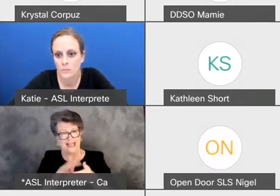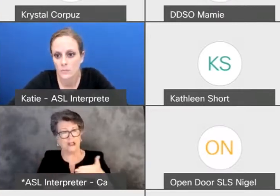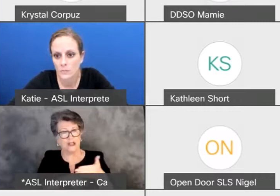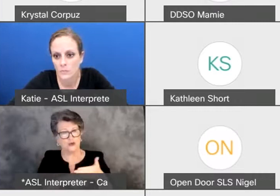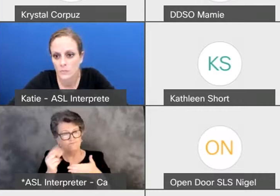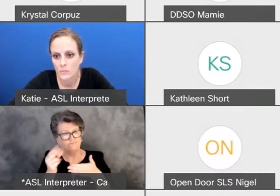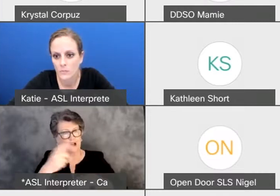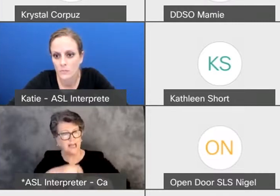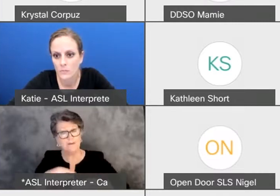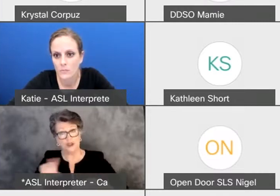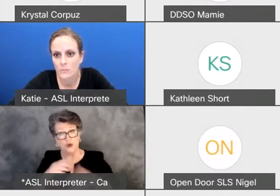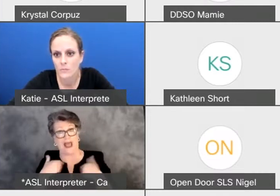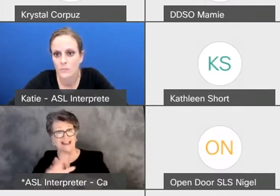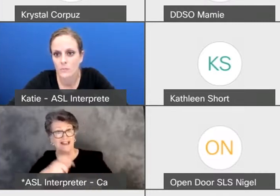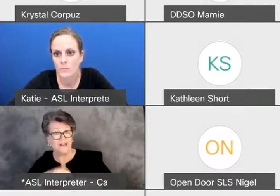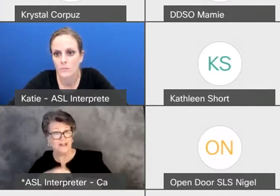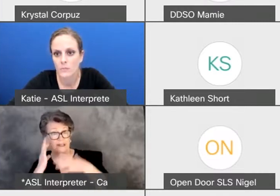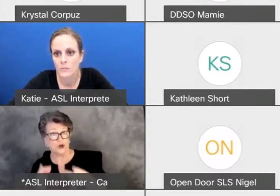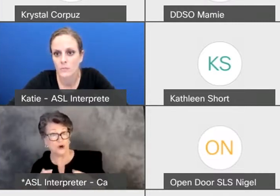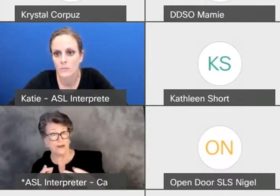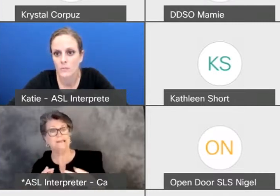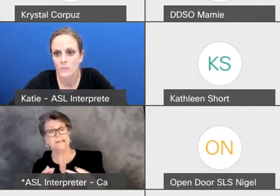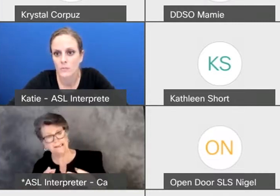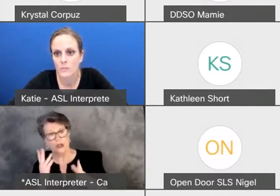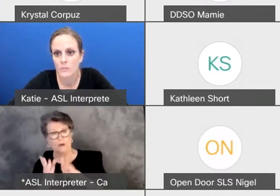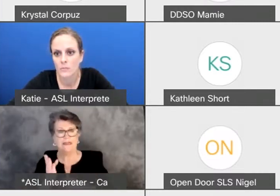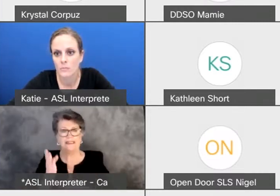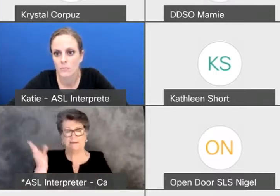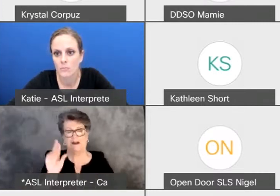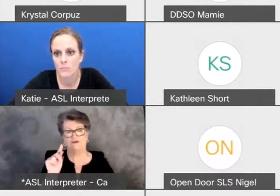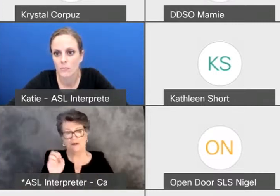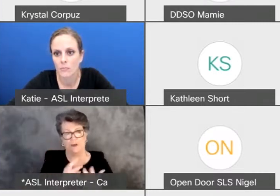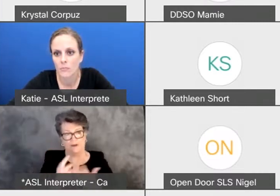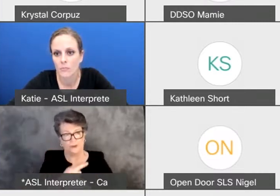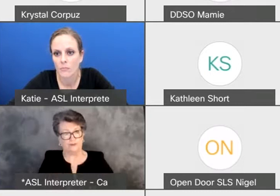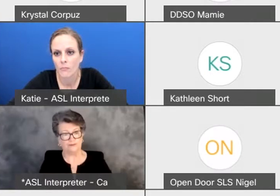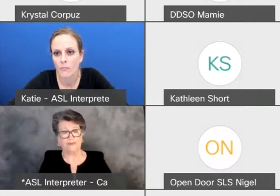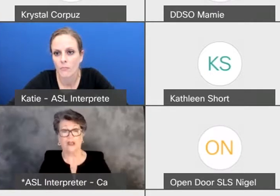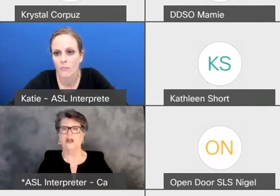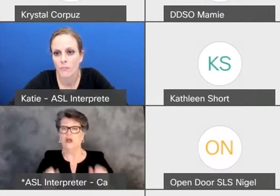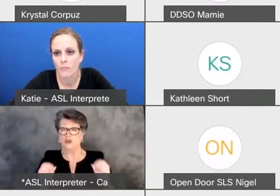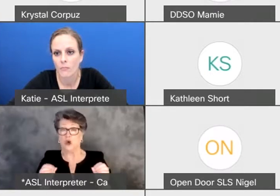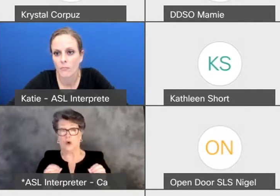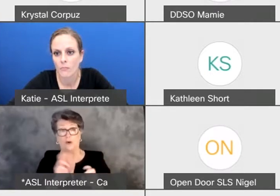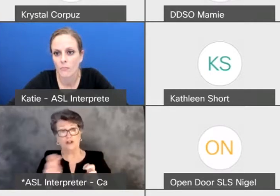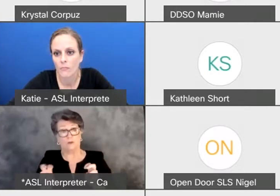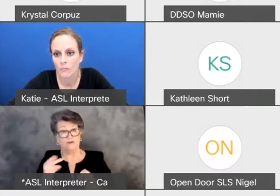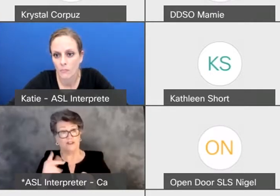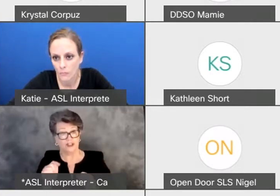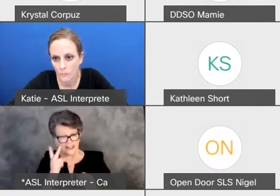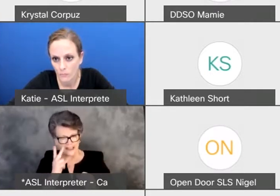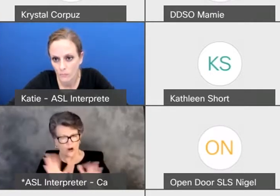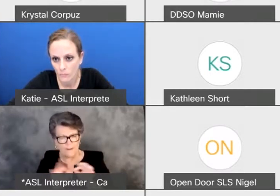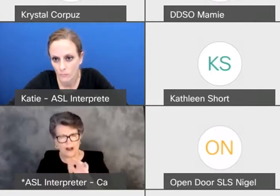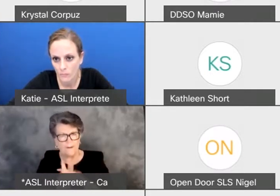you all have time to determine whether or not you're going to be submitting that rate review. So I want to jump over to the chat because I saw a comment